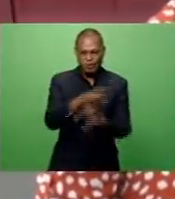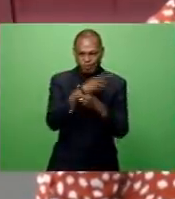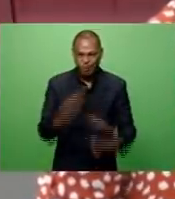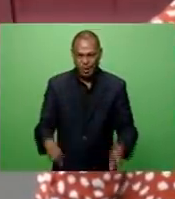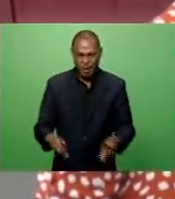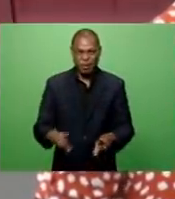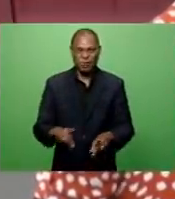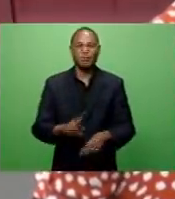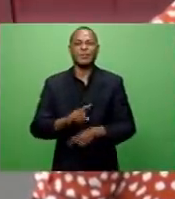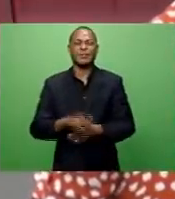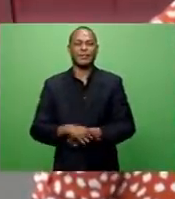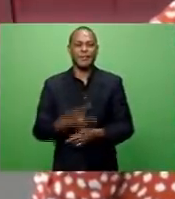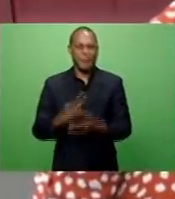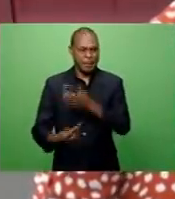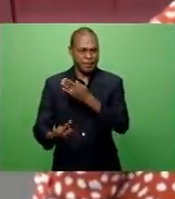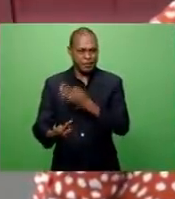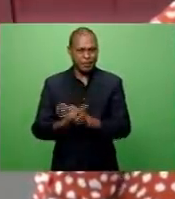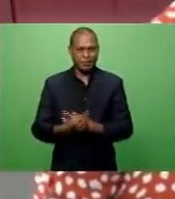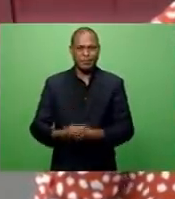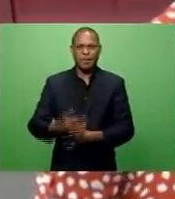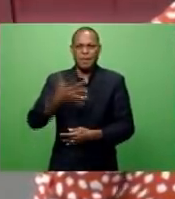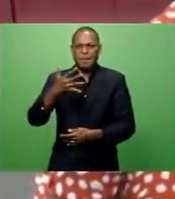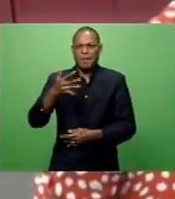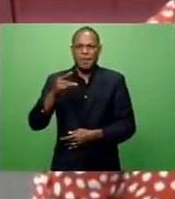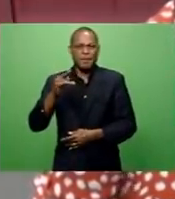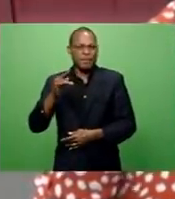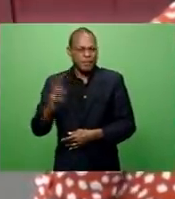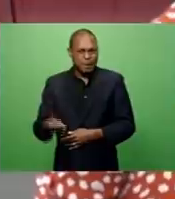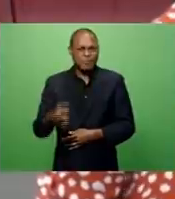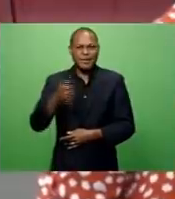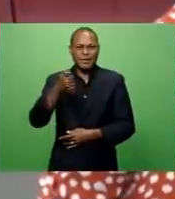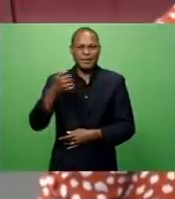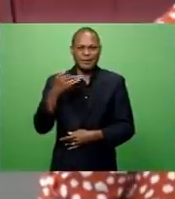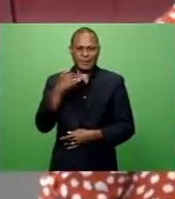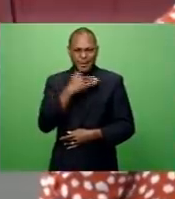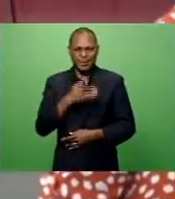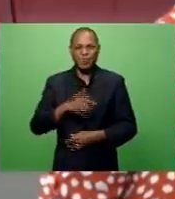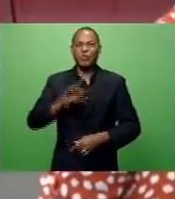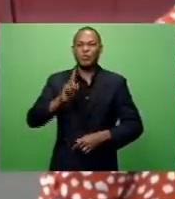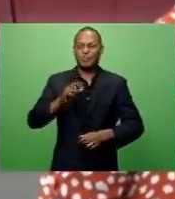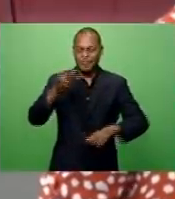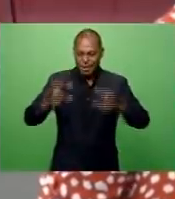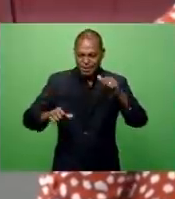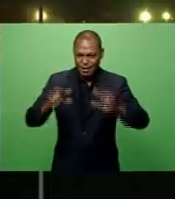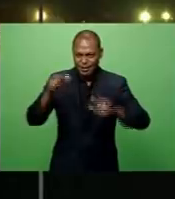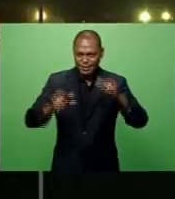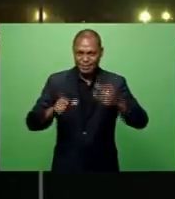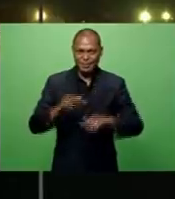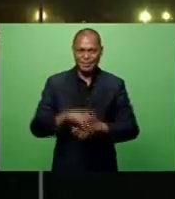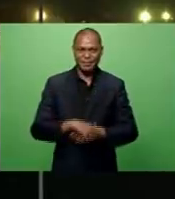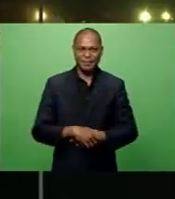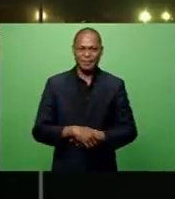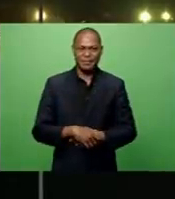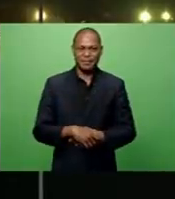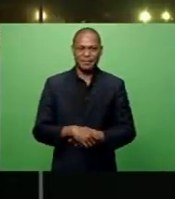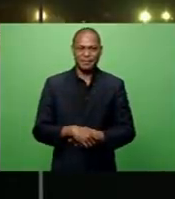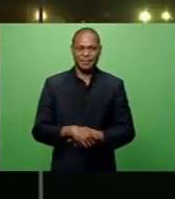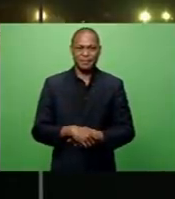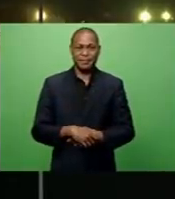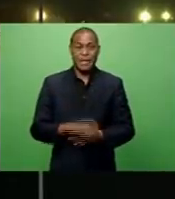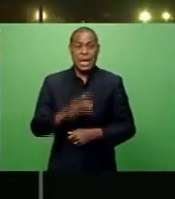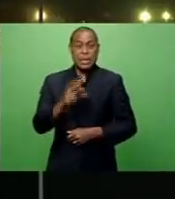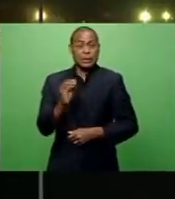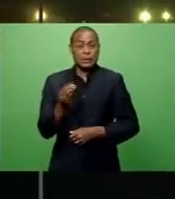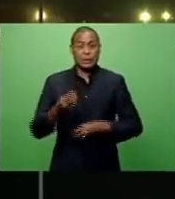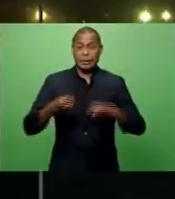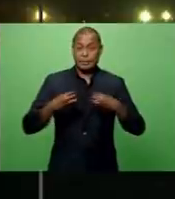Ana. 6,500 households have been assessed. Kritika Kumar, FBC News. Some businesses